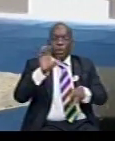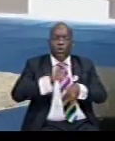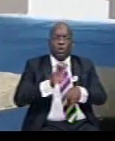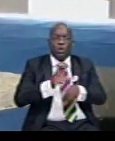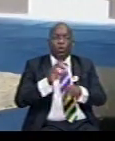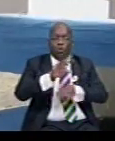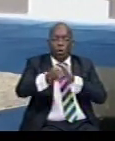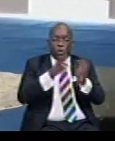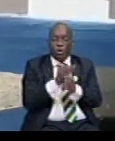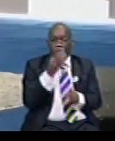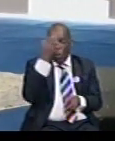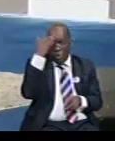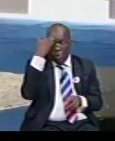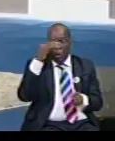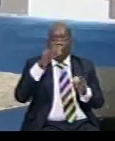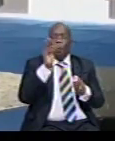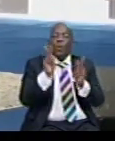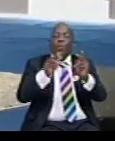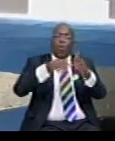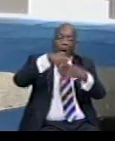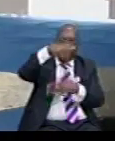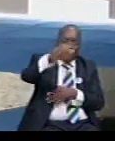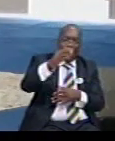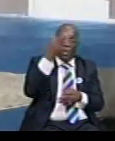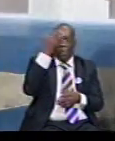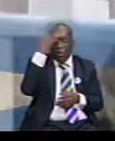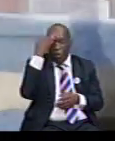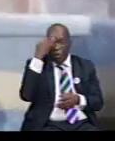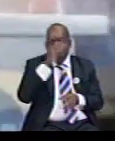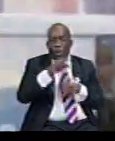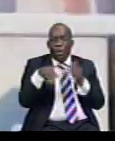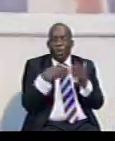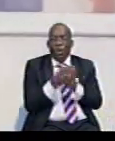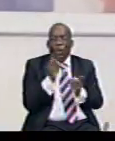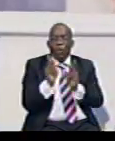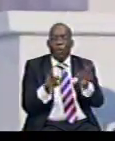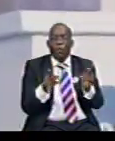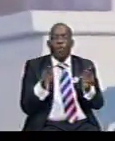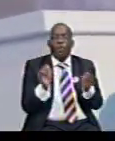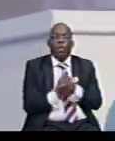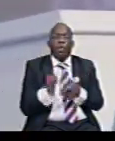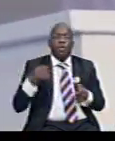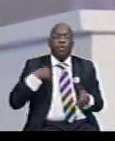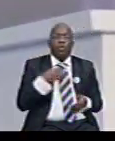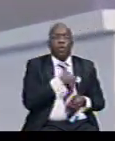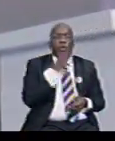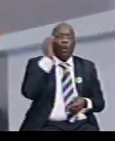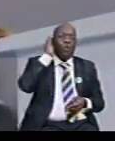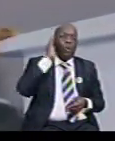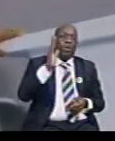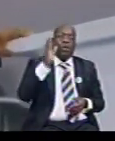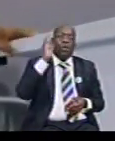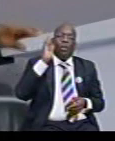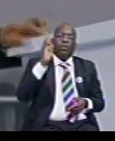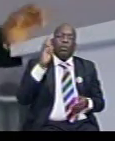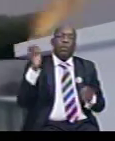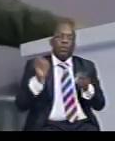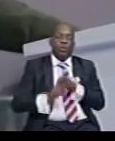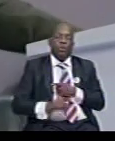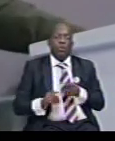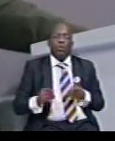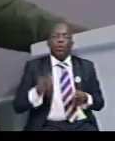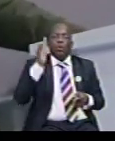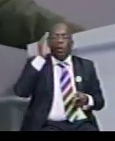outsiders, they know, all the people we're going to preach, they know that our tap is